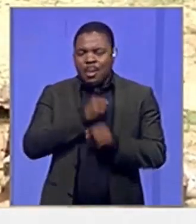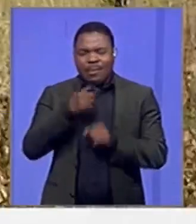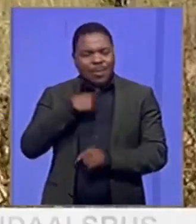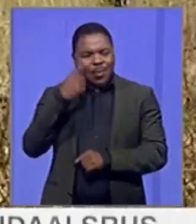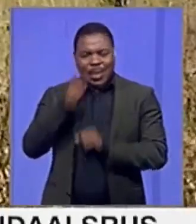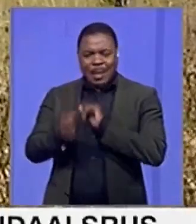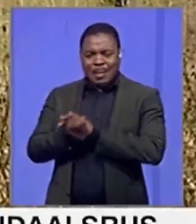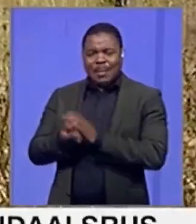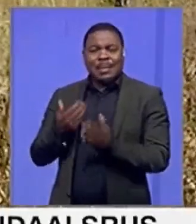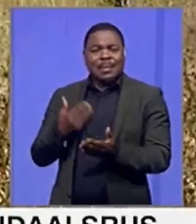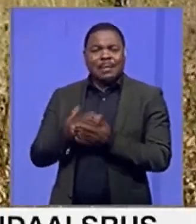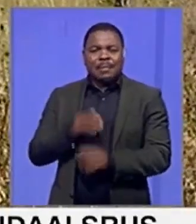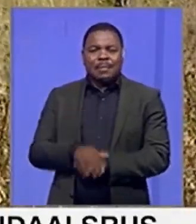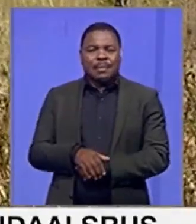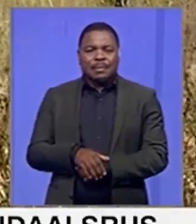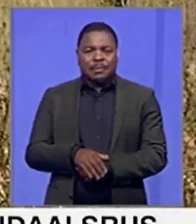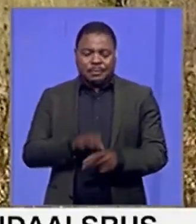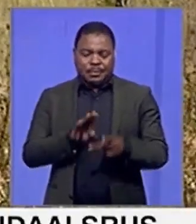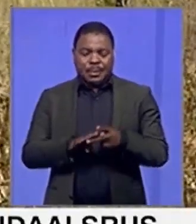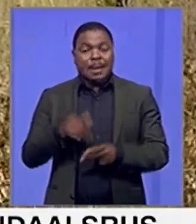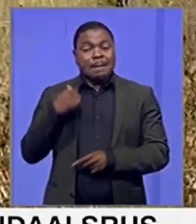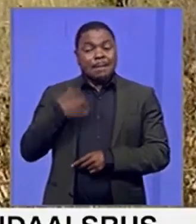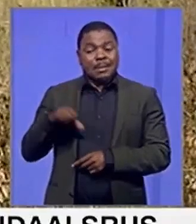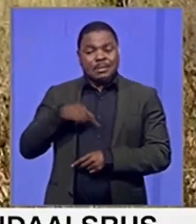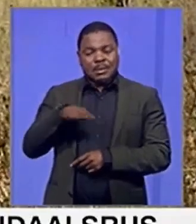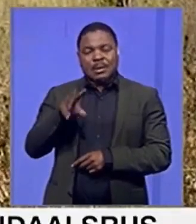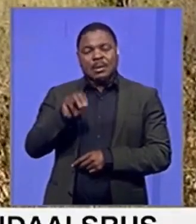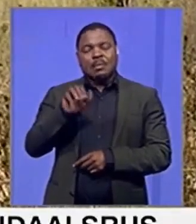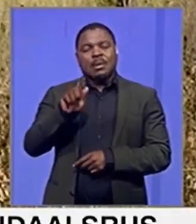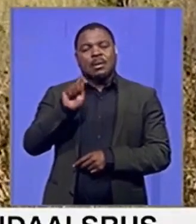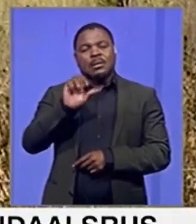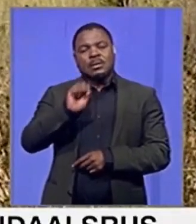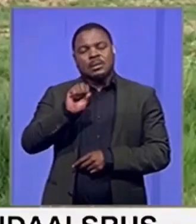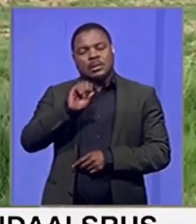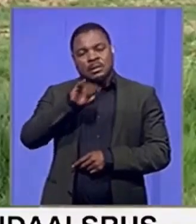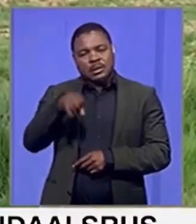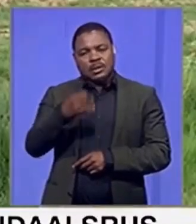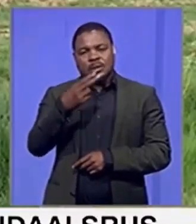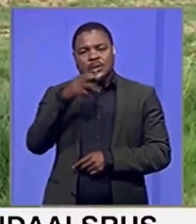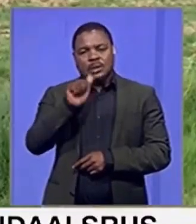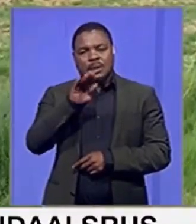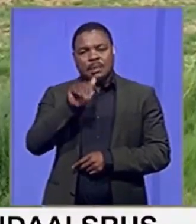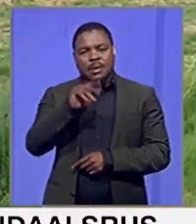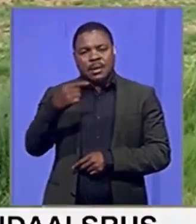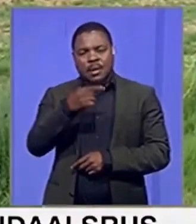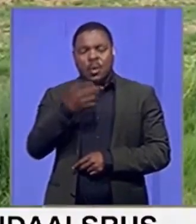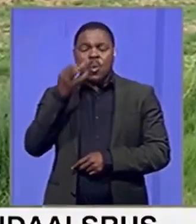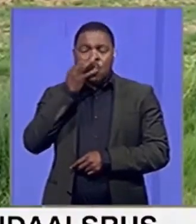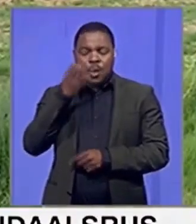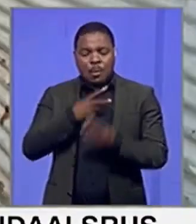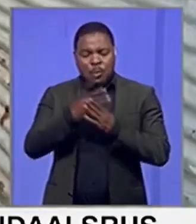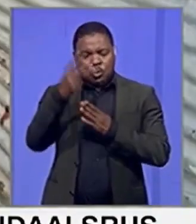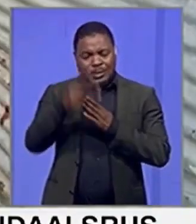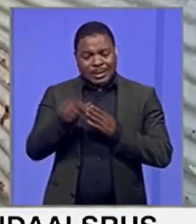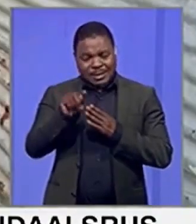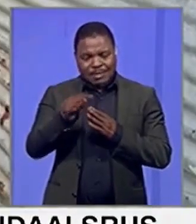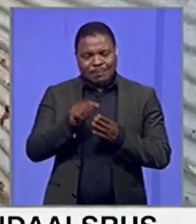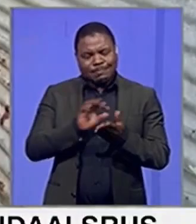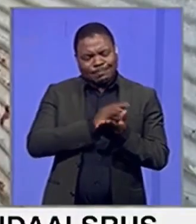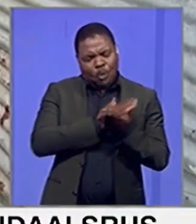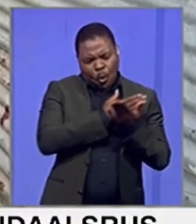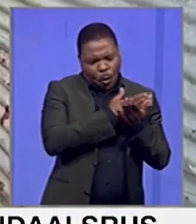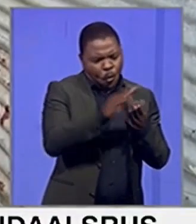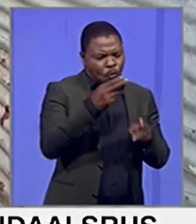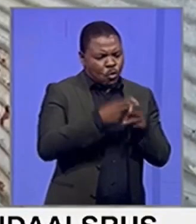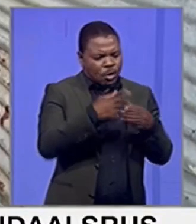etsahala o sa le bjalo masepala wa Matšhabeng o re diprojeke tša go fediša dintlwana tša melete di tla tsošološwa lenaneng la go